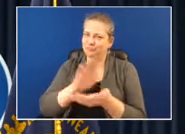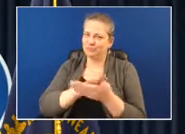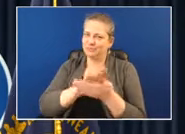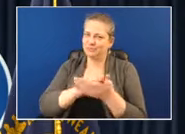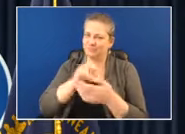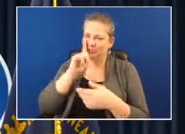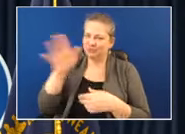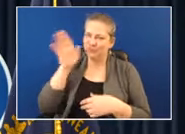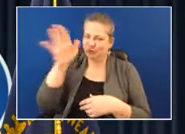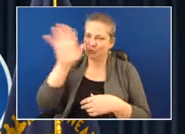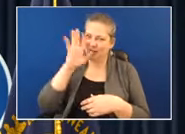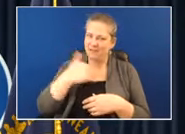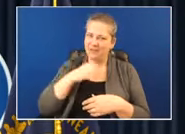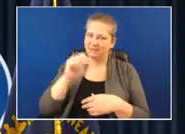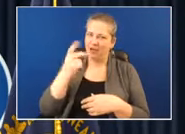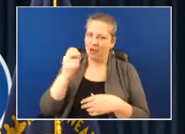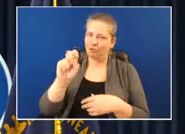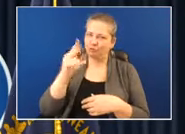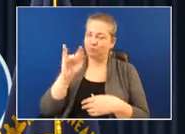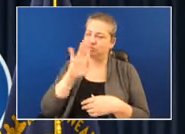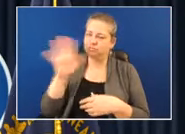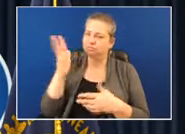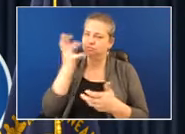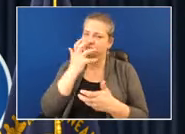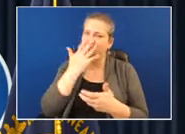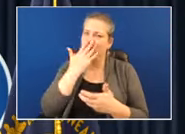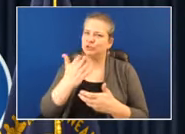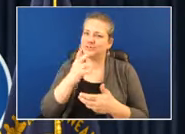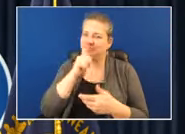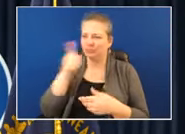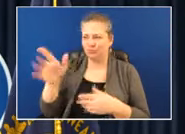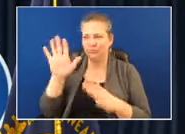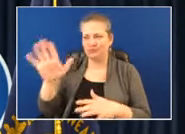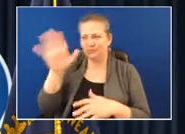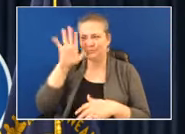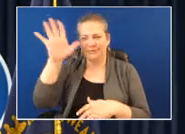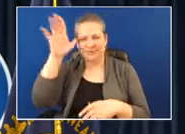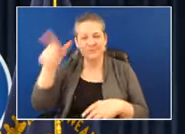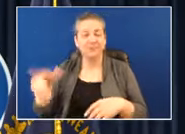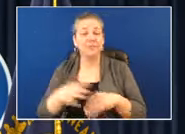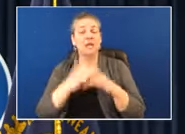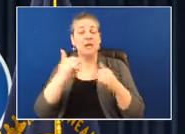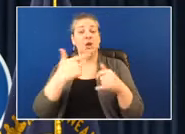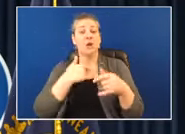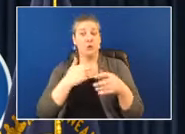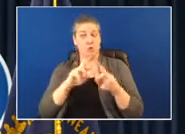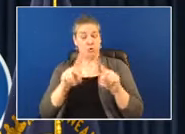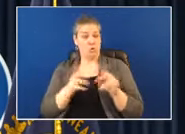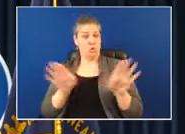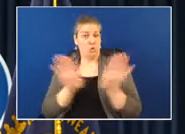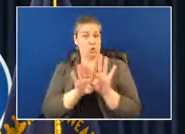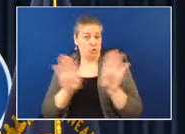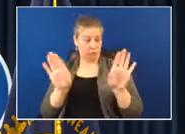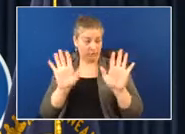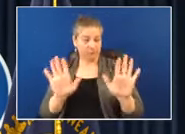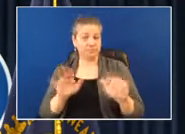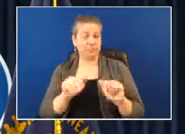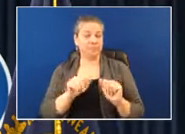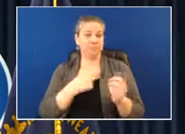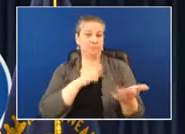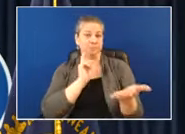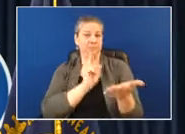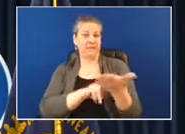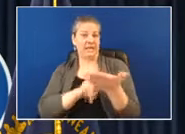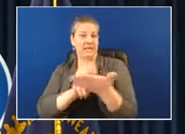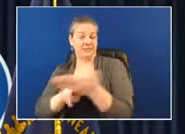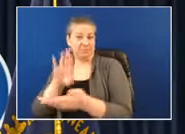He is a neat kid. You all are great parents. As I close in bills that we are signing today, I'd